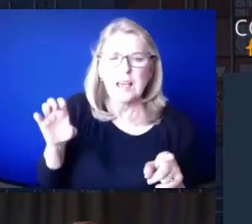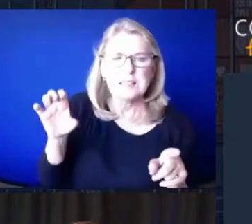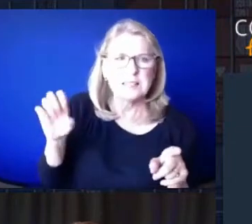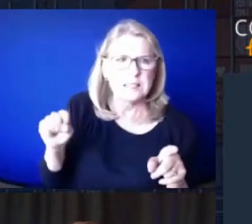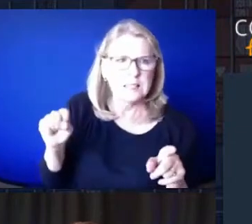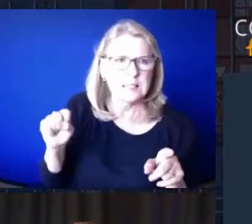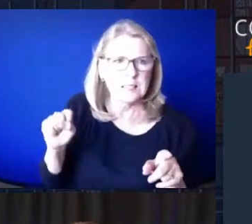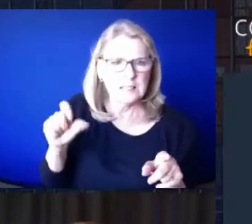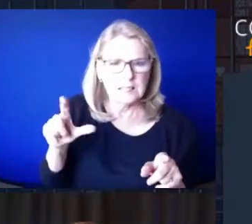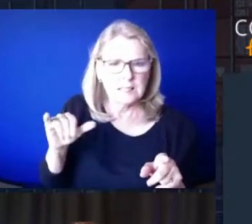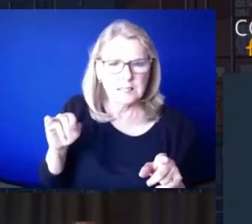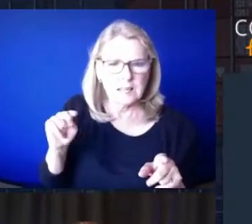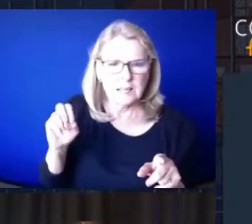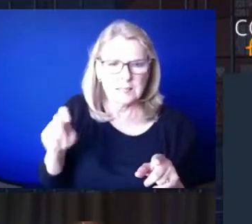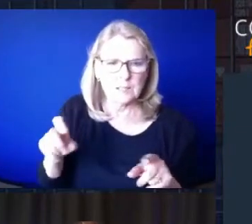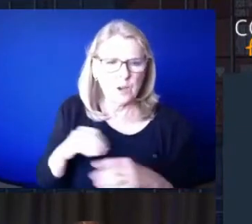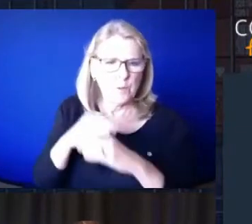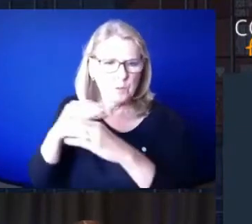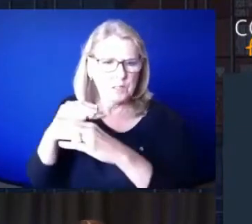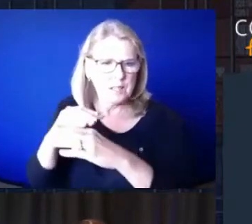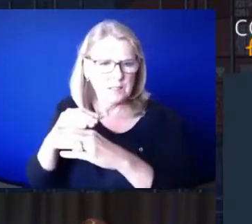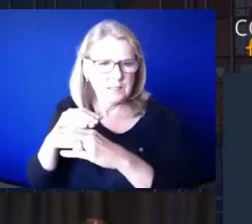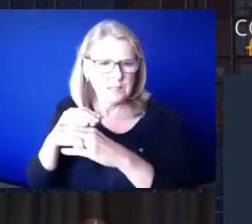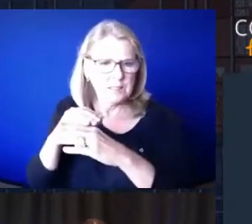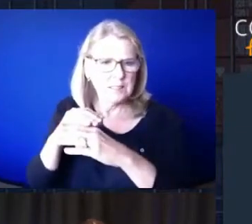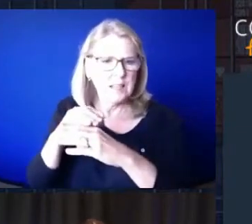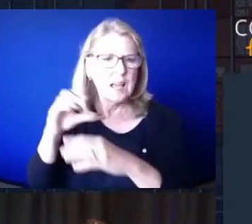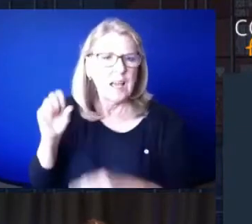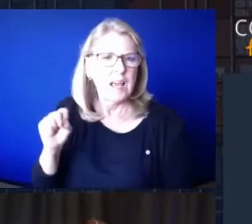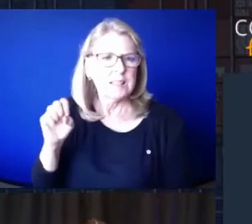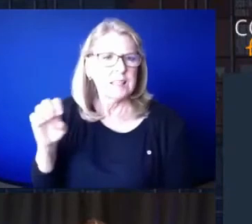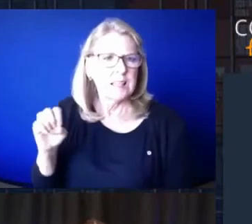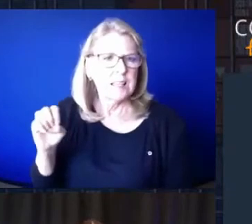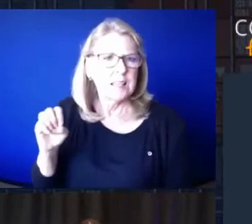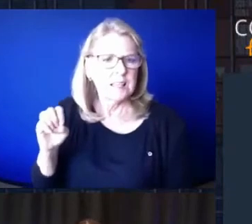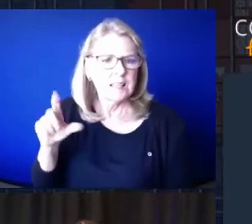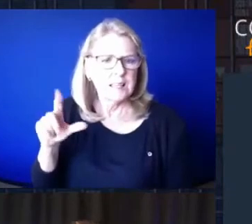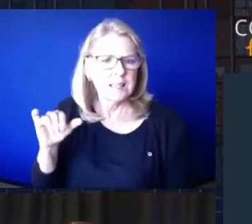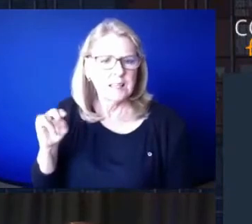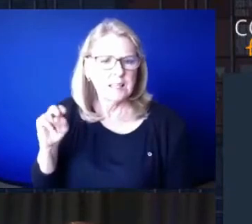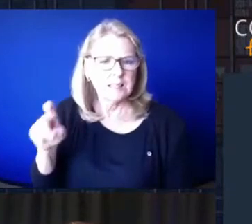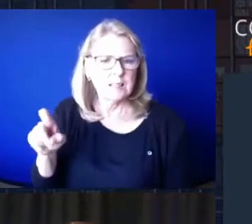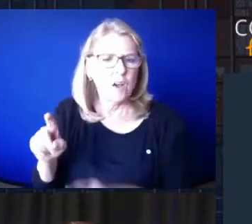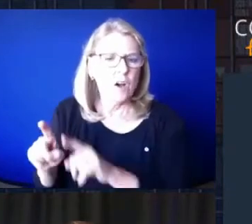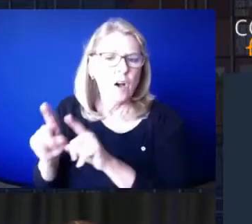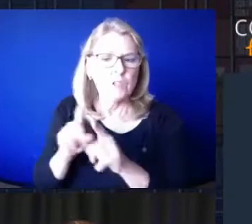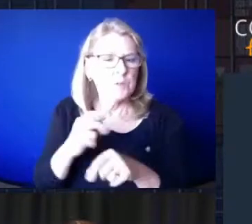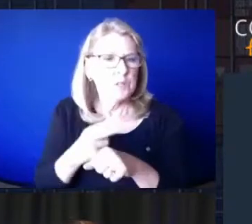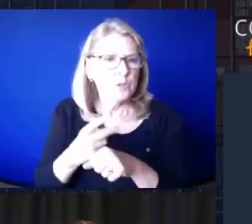boot time. To Carl's question here, is SE/Linux also being used for workload to workload,